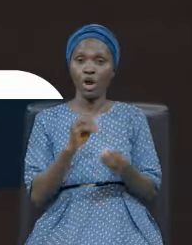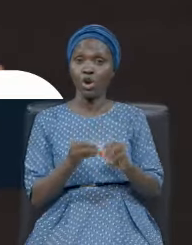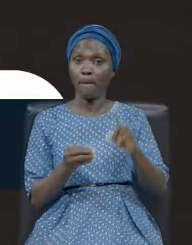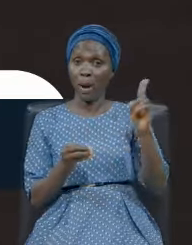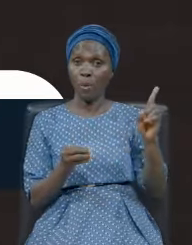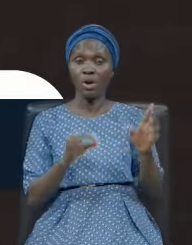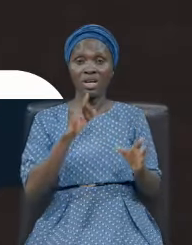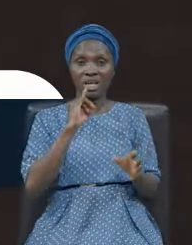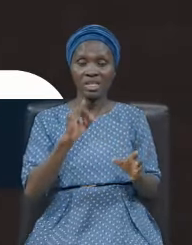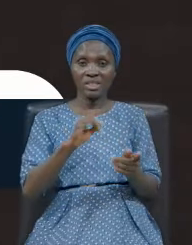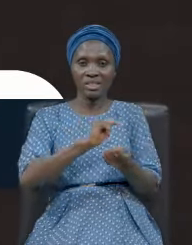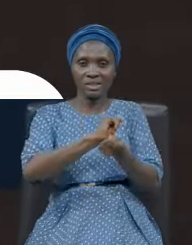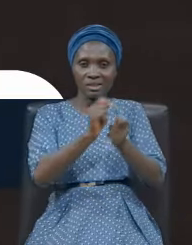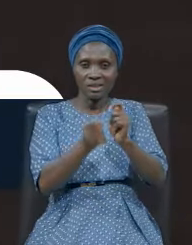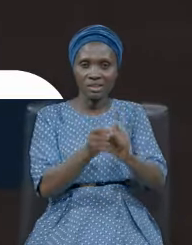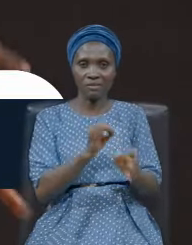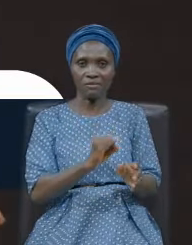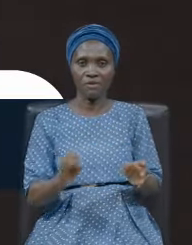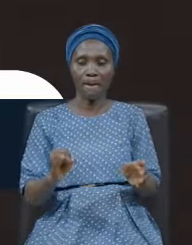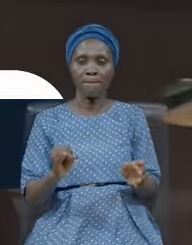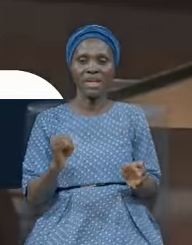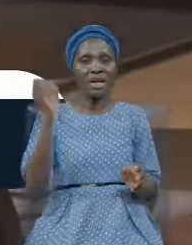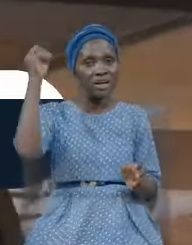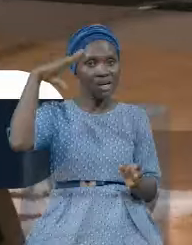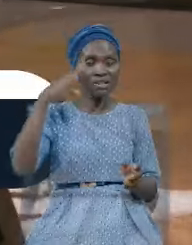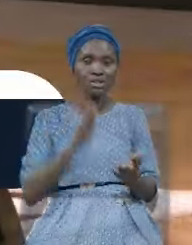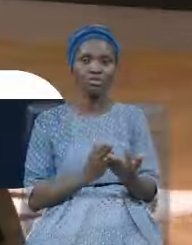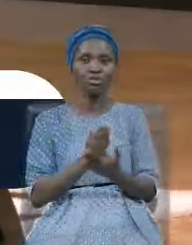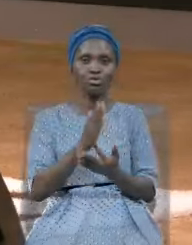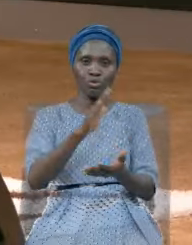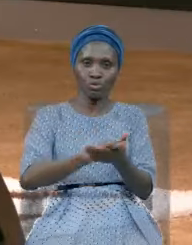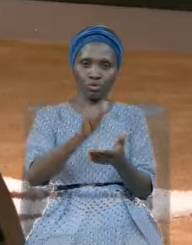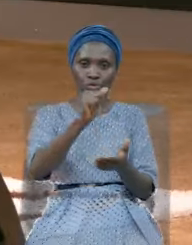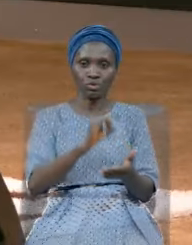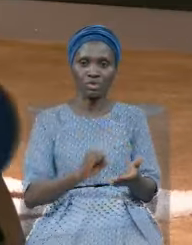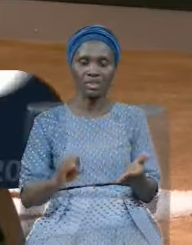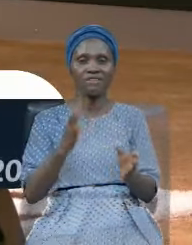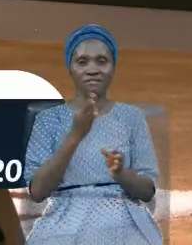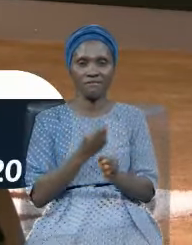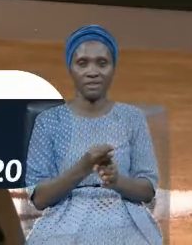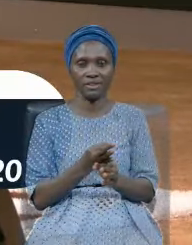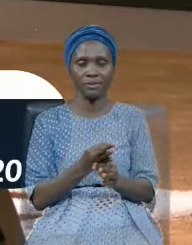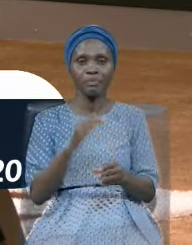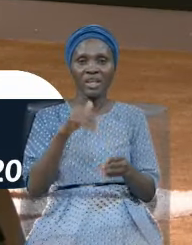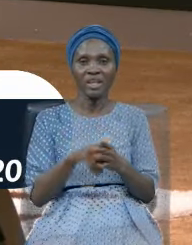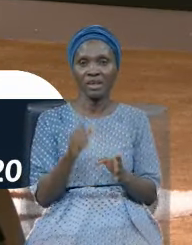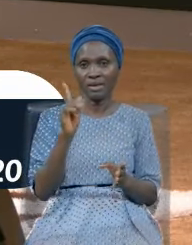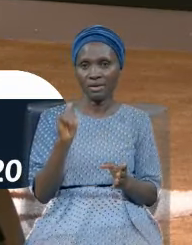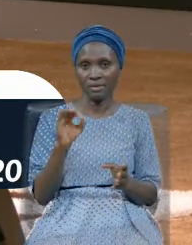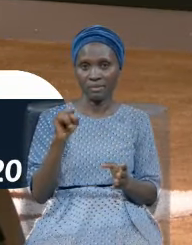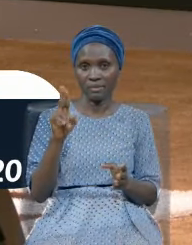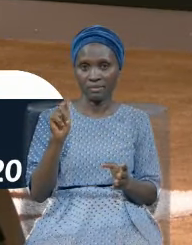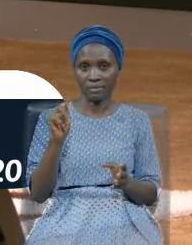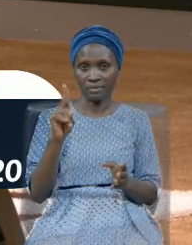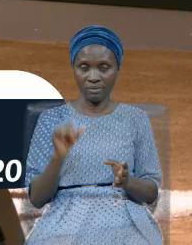grace through trusting faith. We're back to Titus chapter 2 and verse 11. For the grace of God